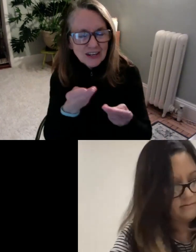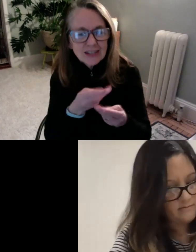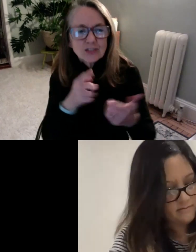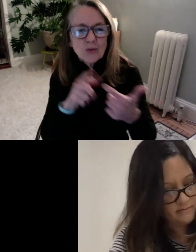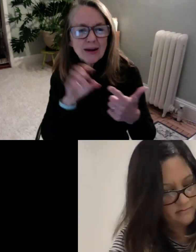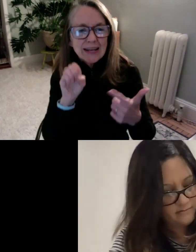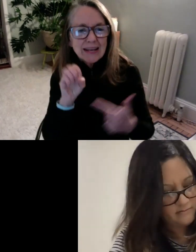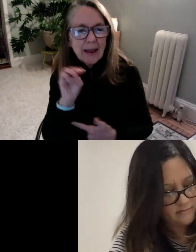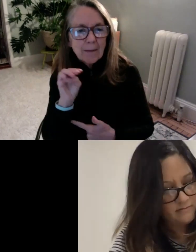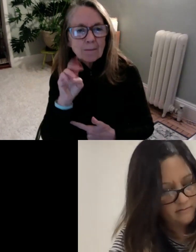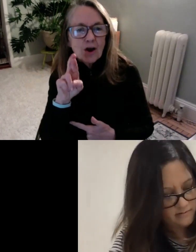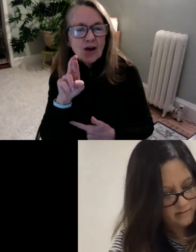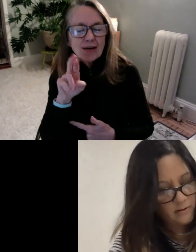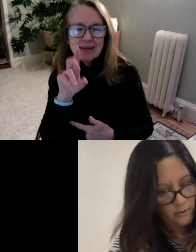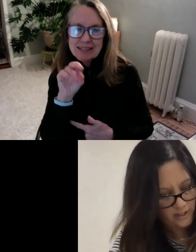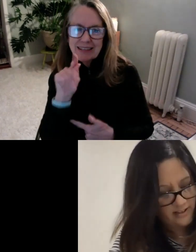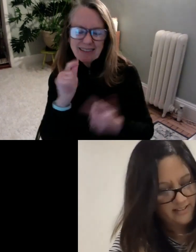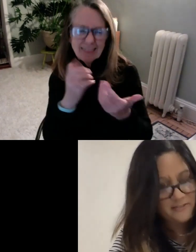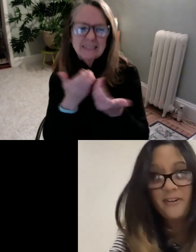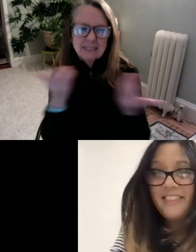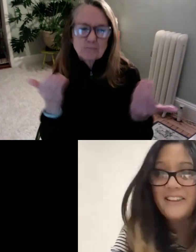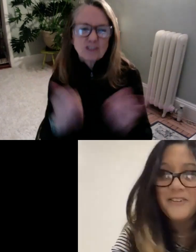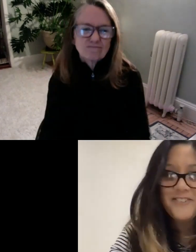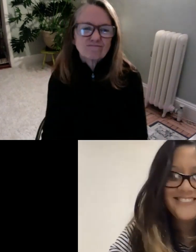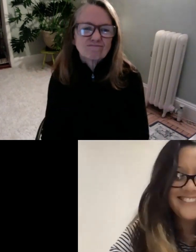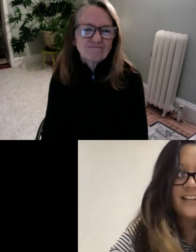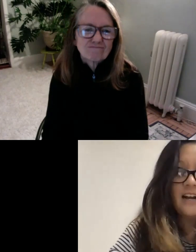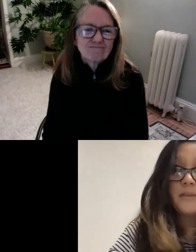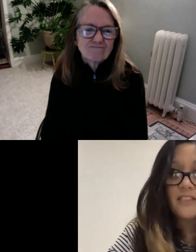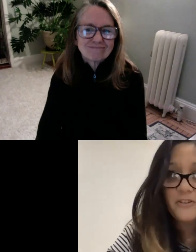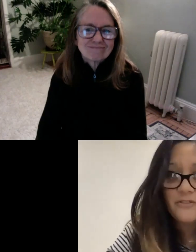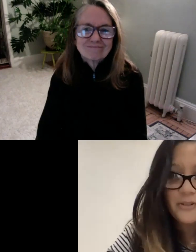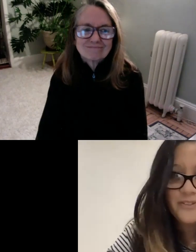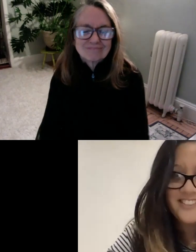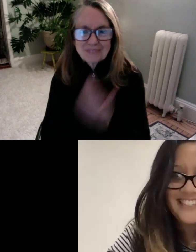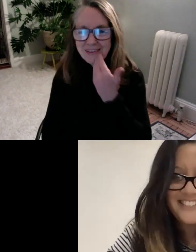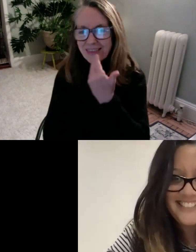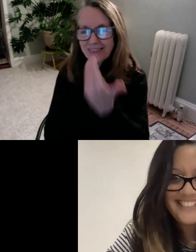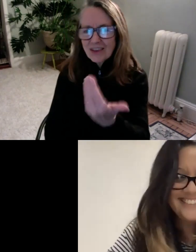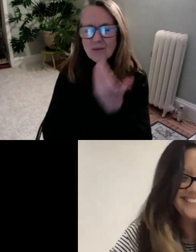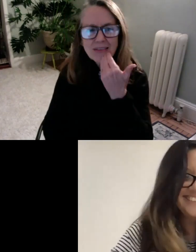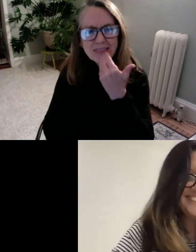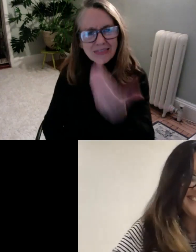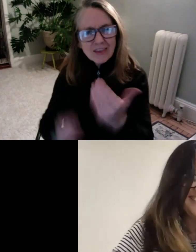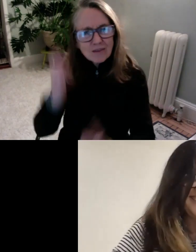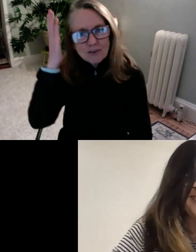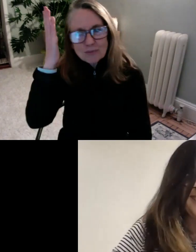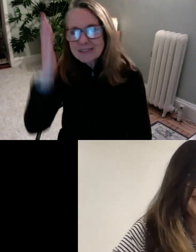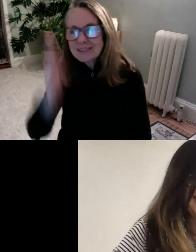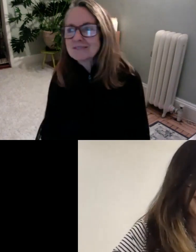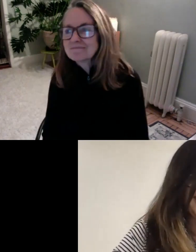is going to be a separate entity altogether. Great, thank you. And thank you for your presentation. Of